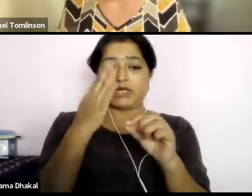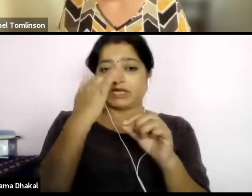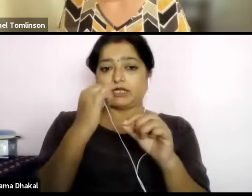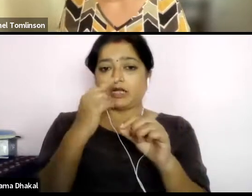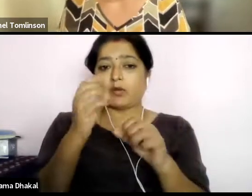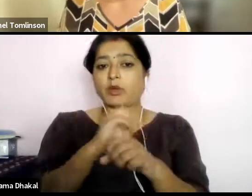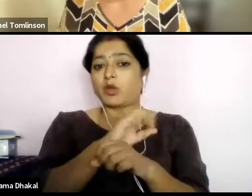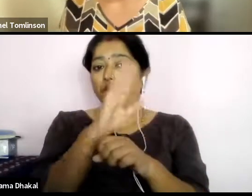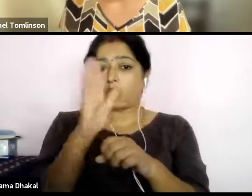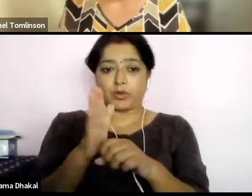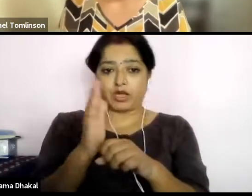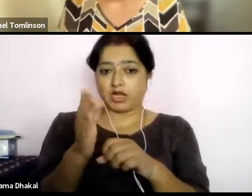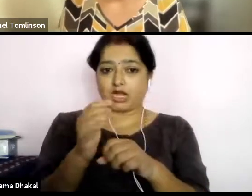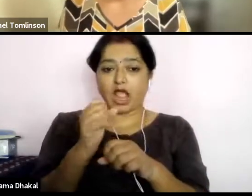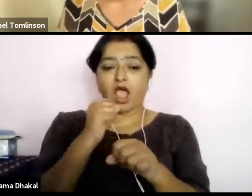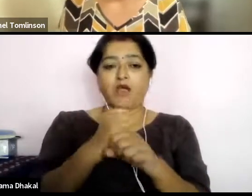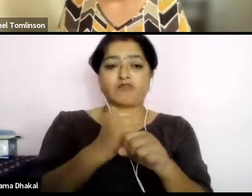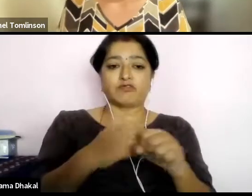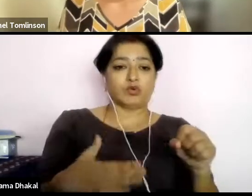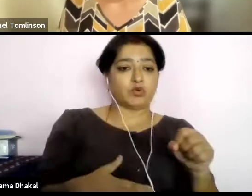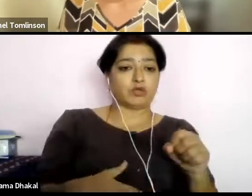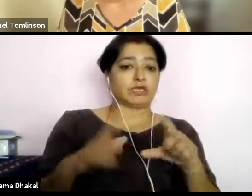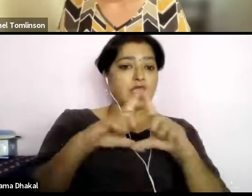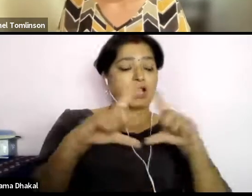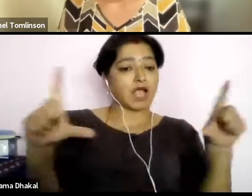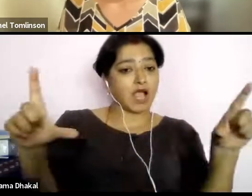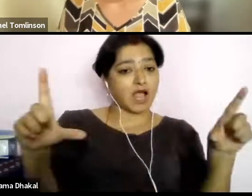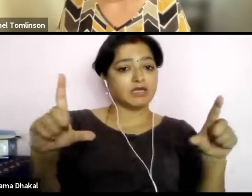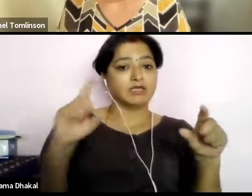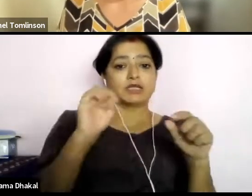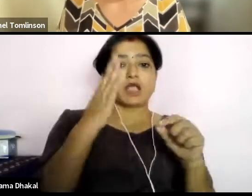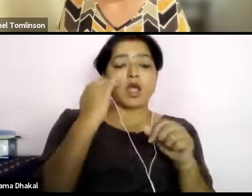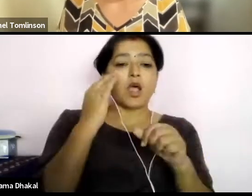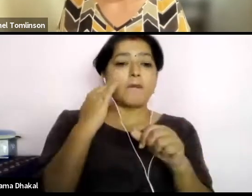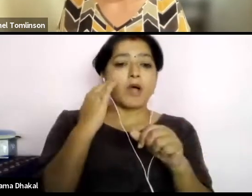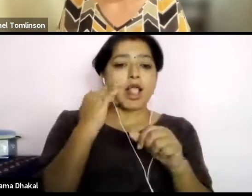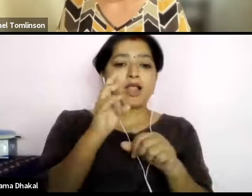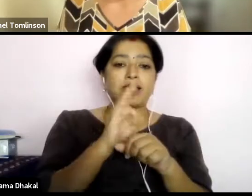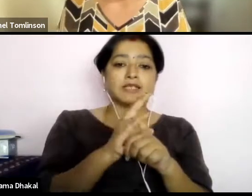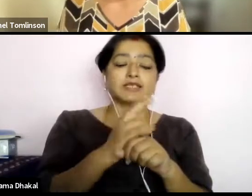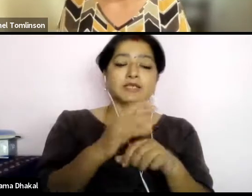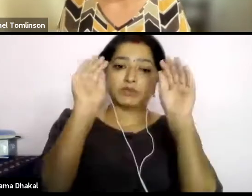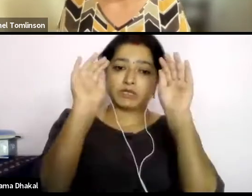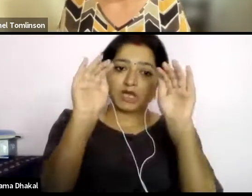to teach women a skill so that they can be